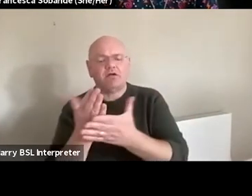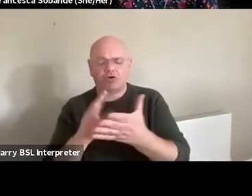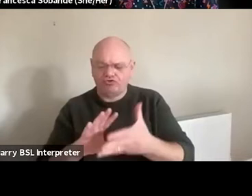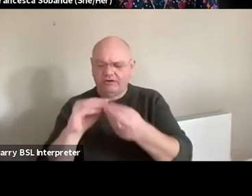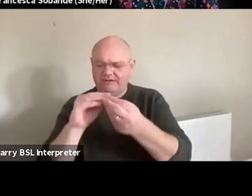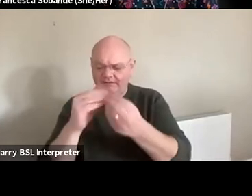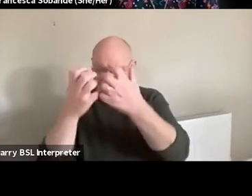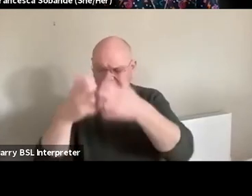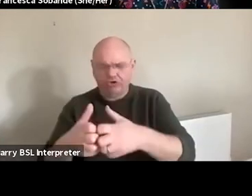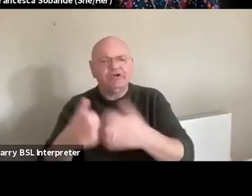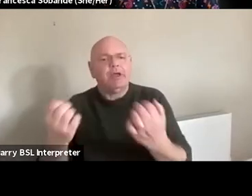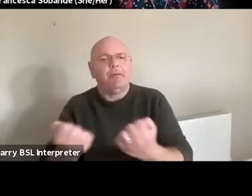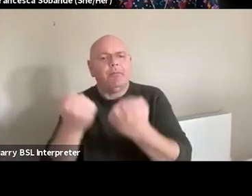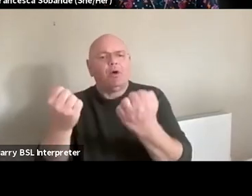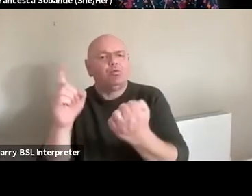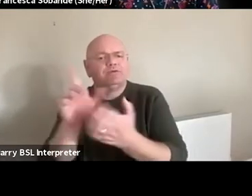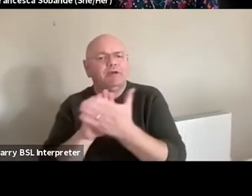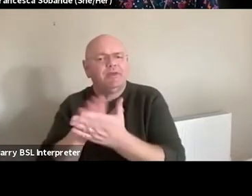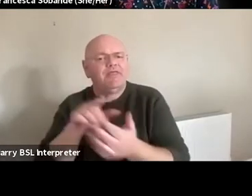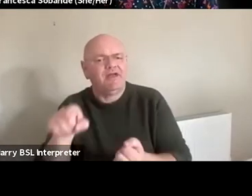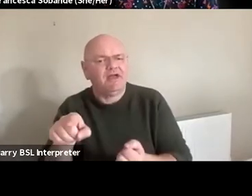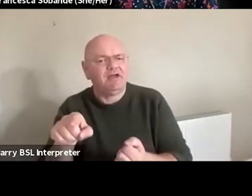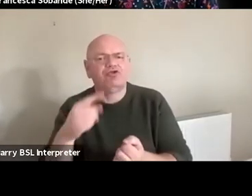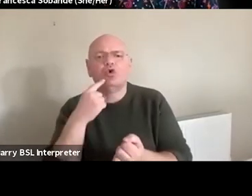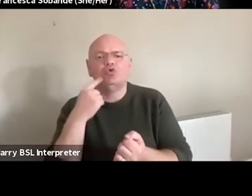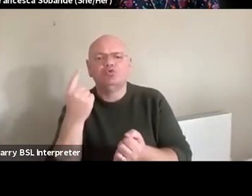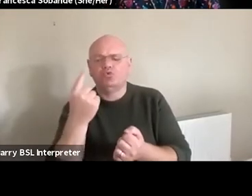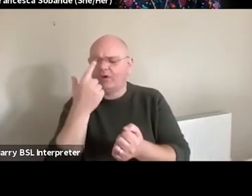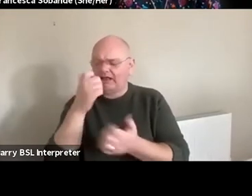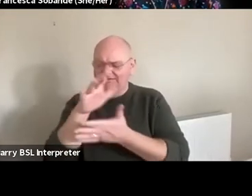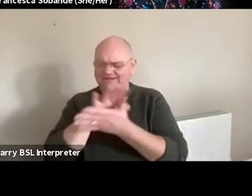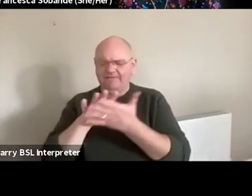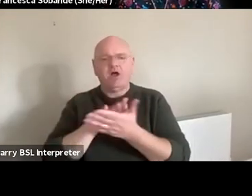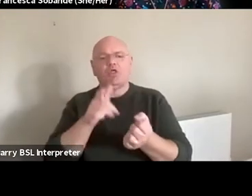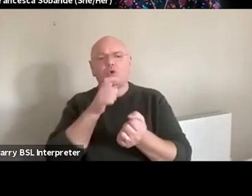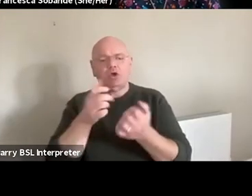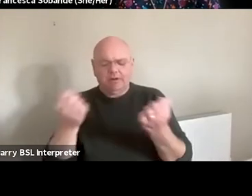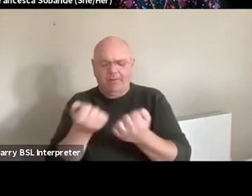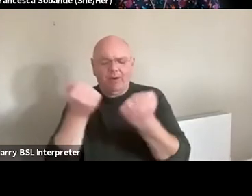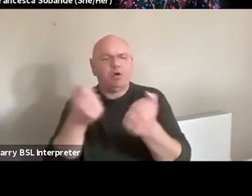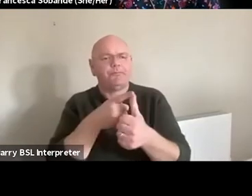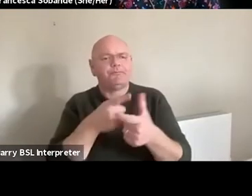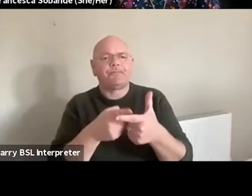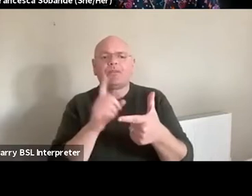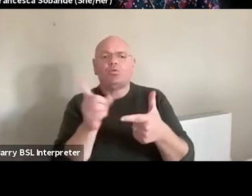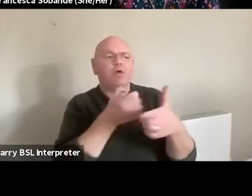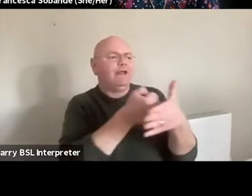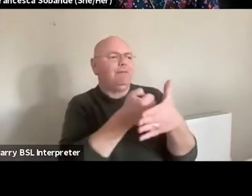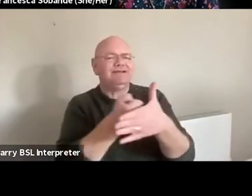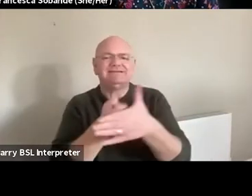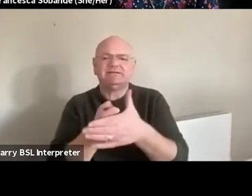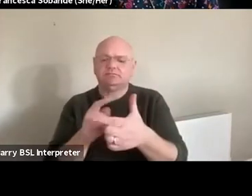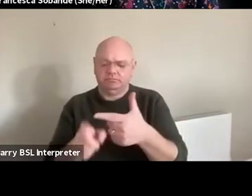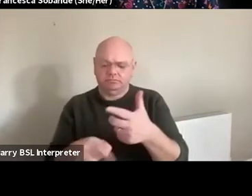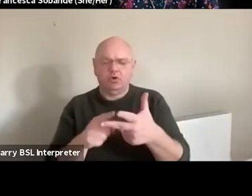technology? So kind of thinking about who gets to define what it is, what are its constraints, how does this so-called concept